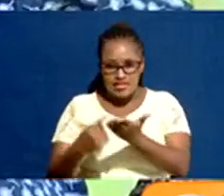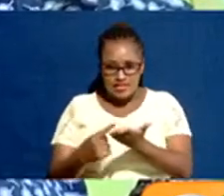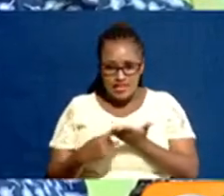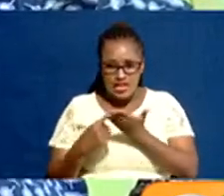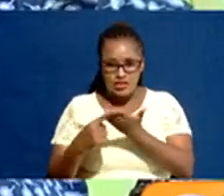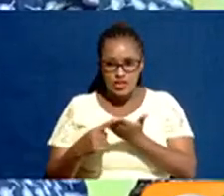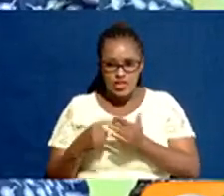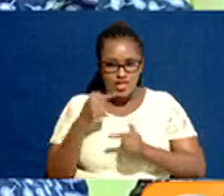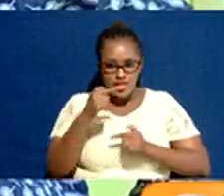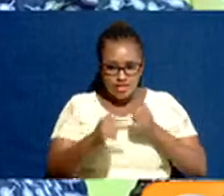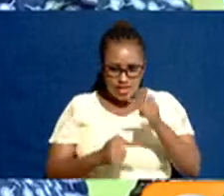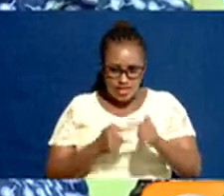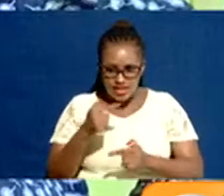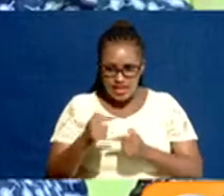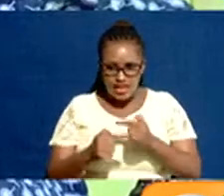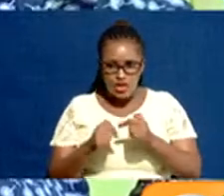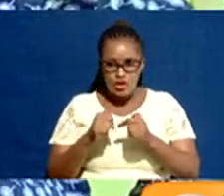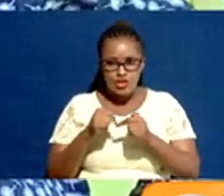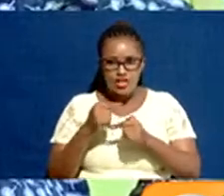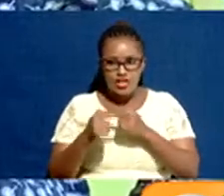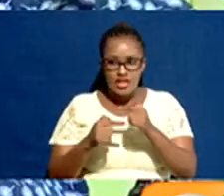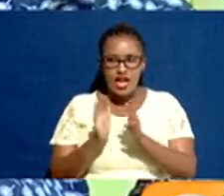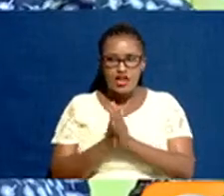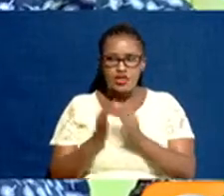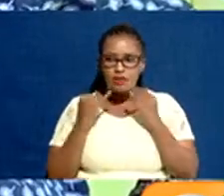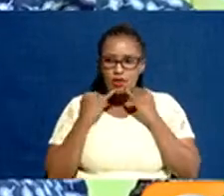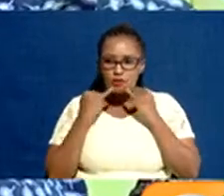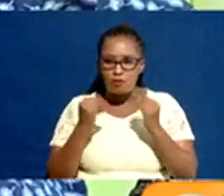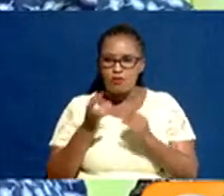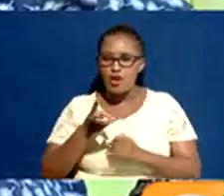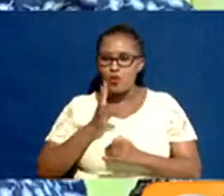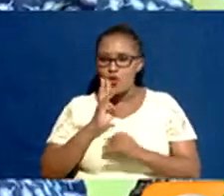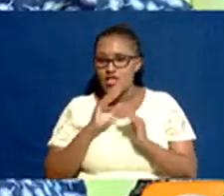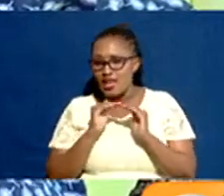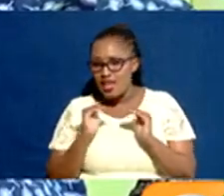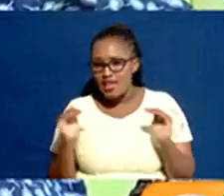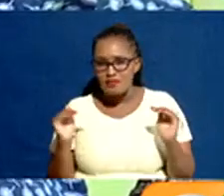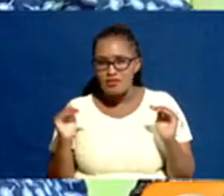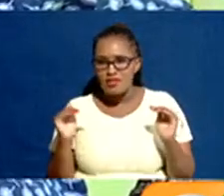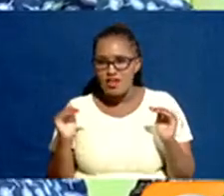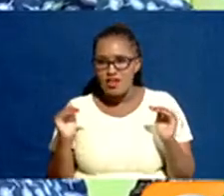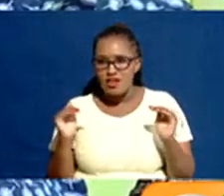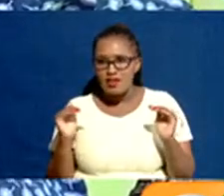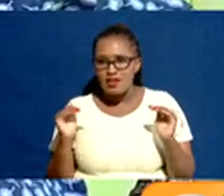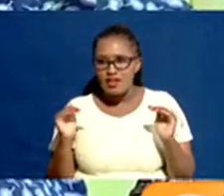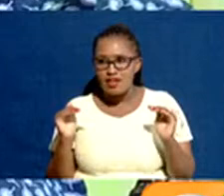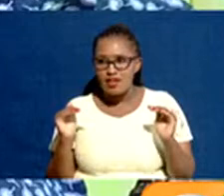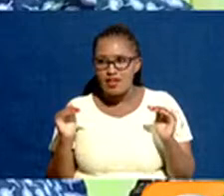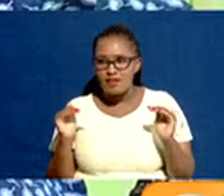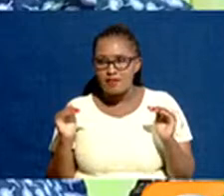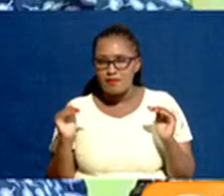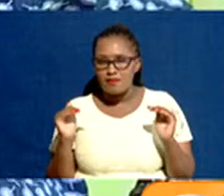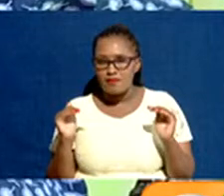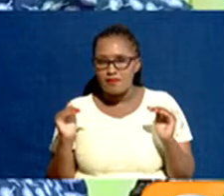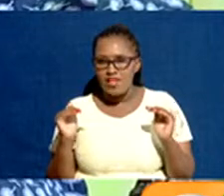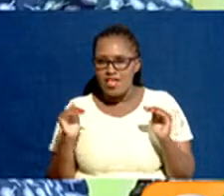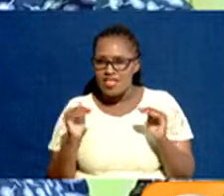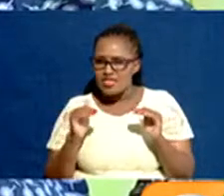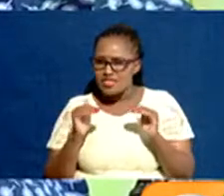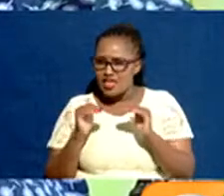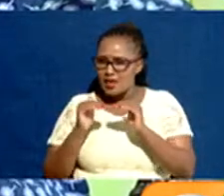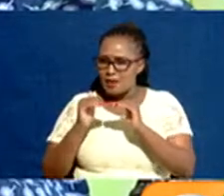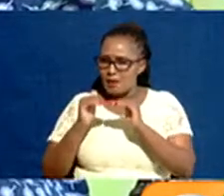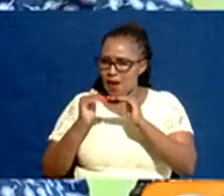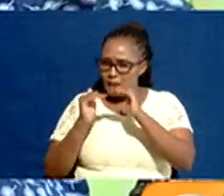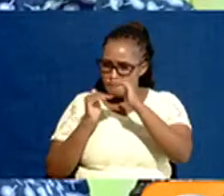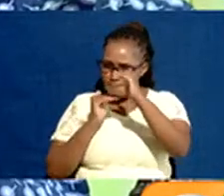on. We need to appraise the situation. What are the water levels? What is the amount of power we